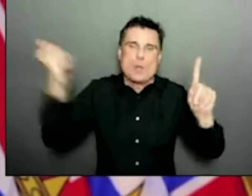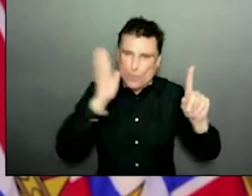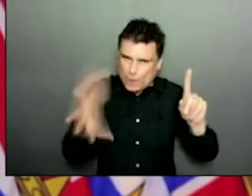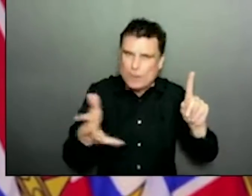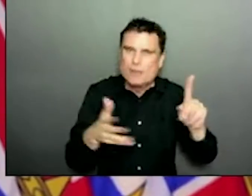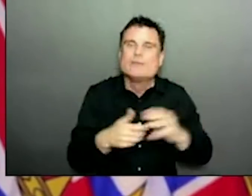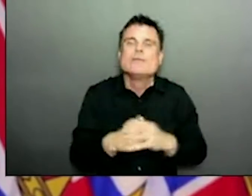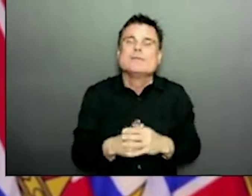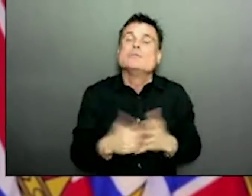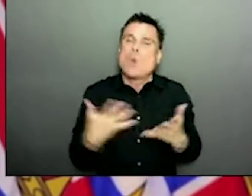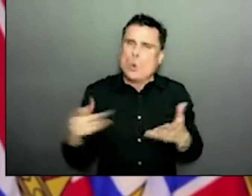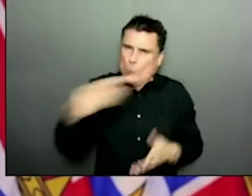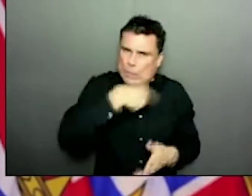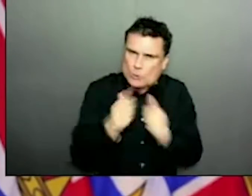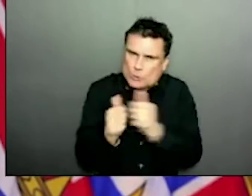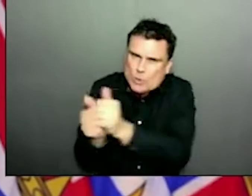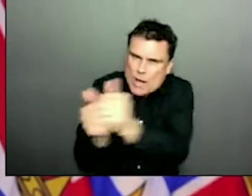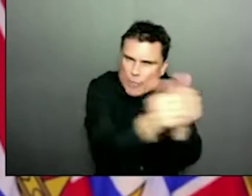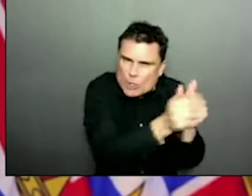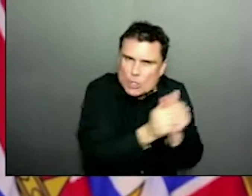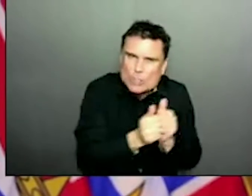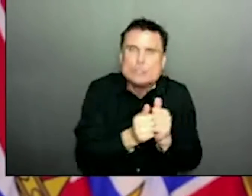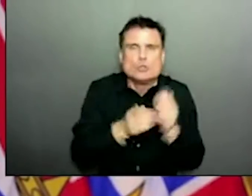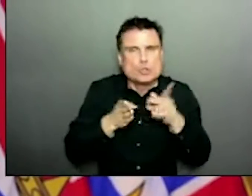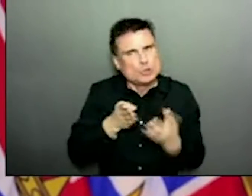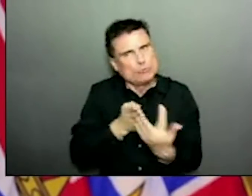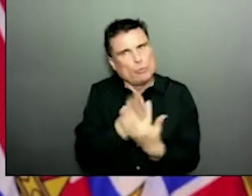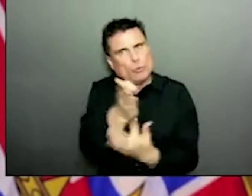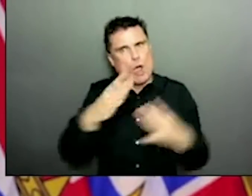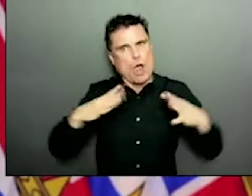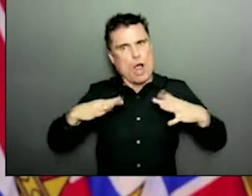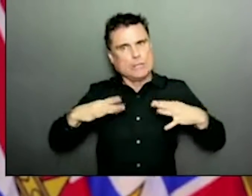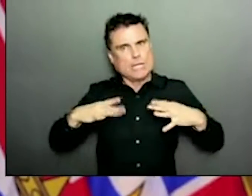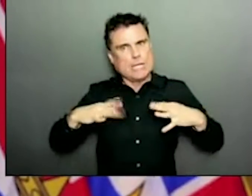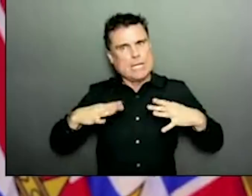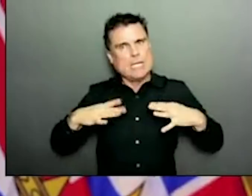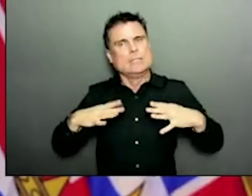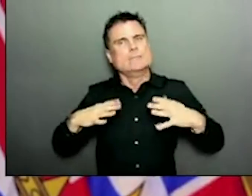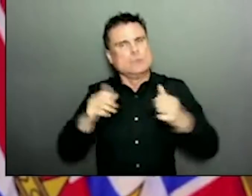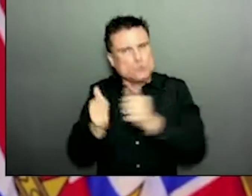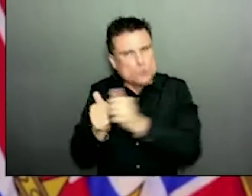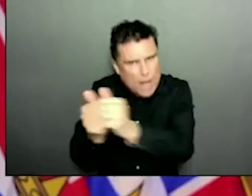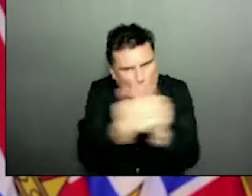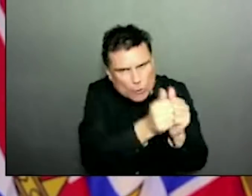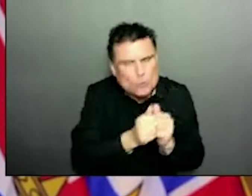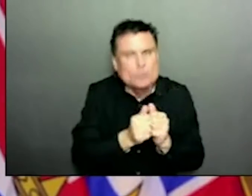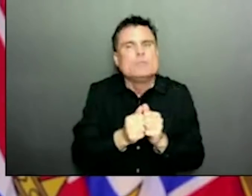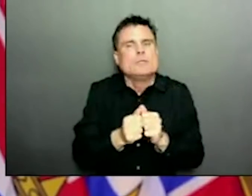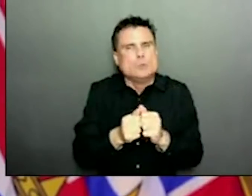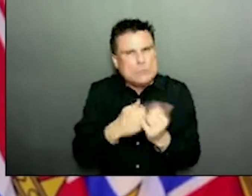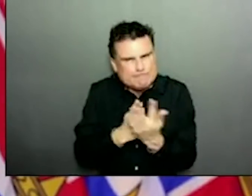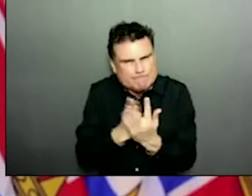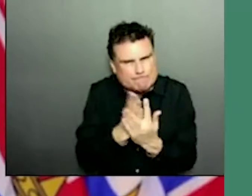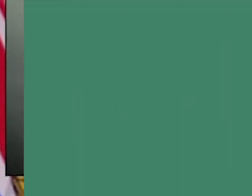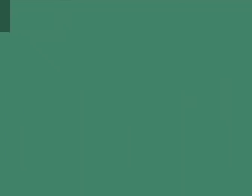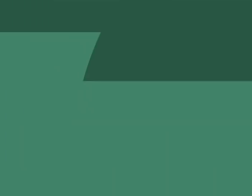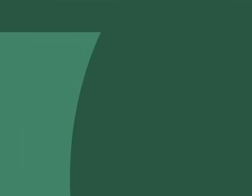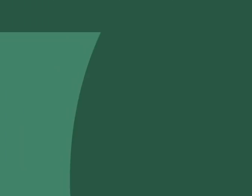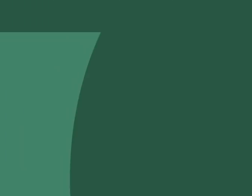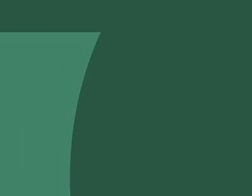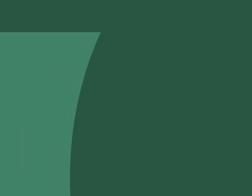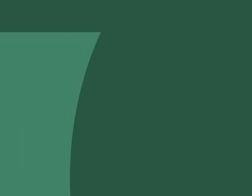for all of us, and continue to be kind, to be calm, and to be safe. Thank you.